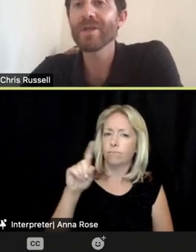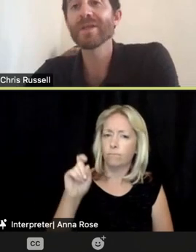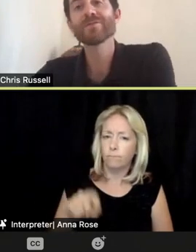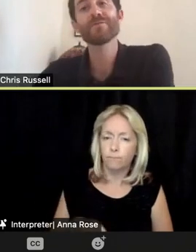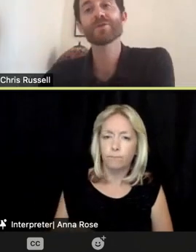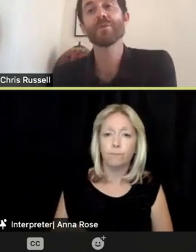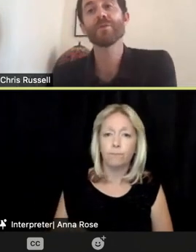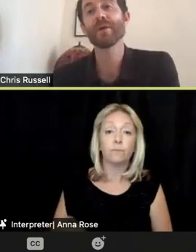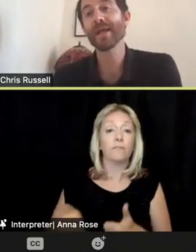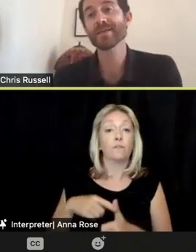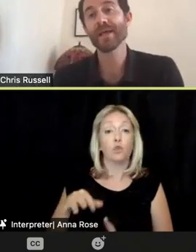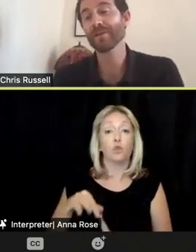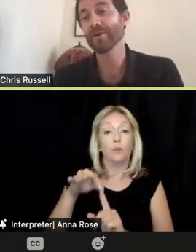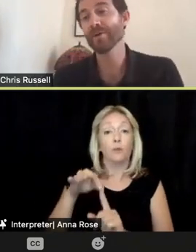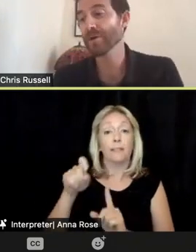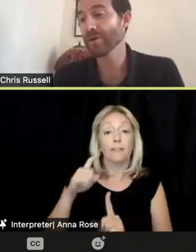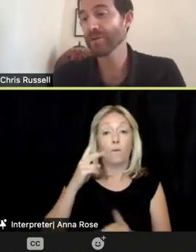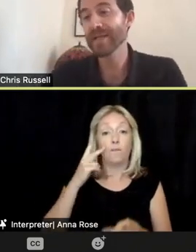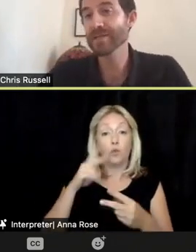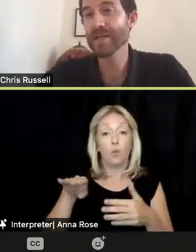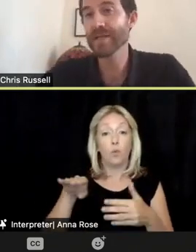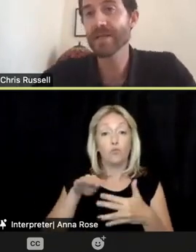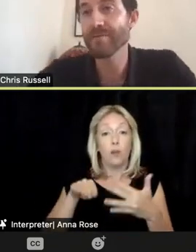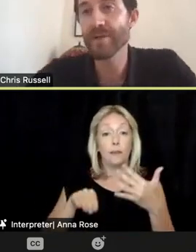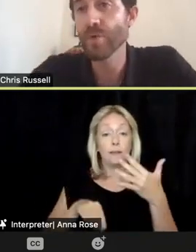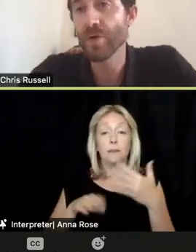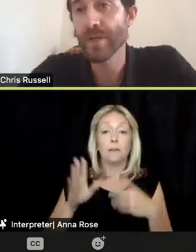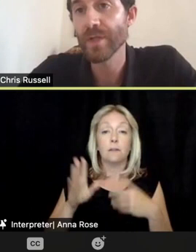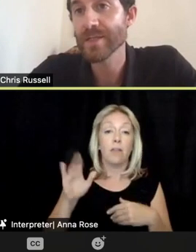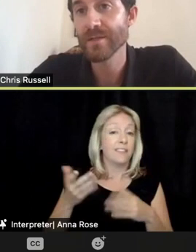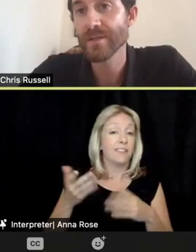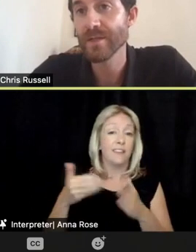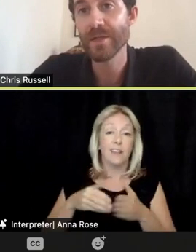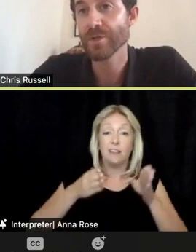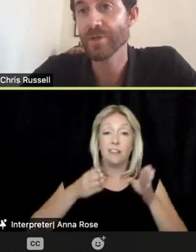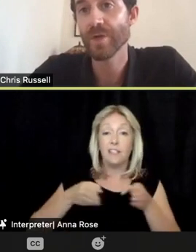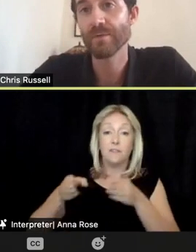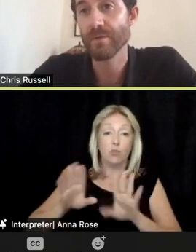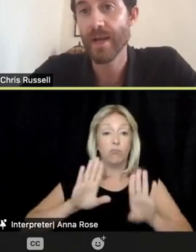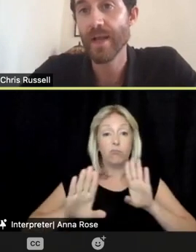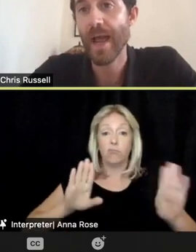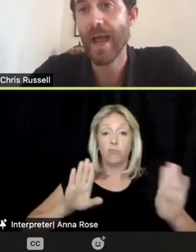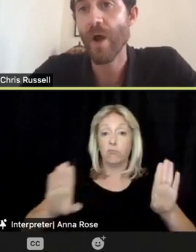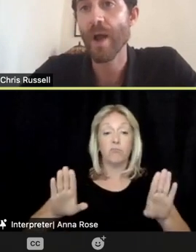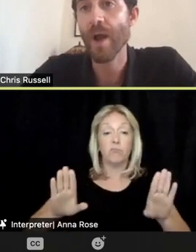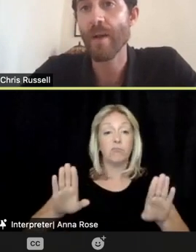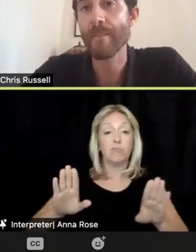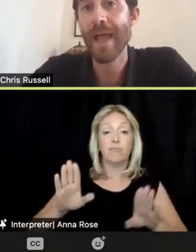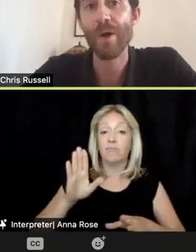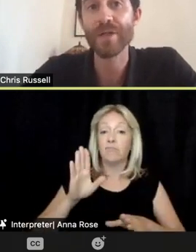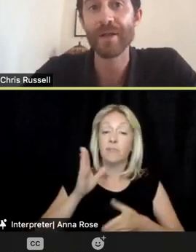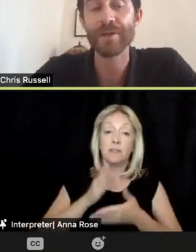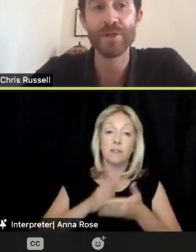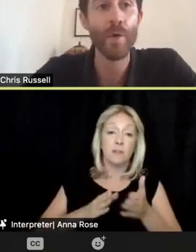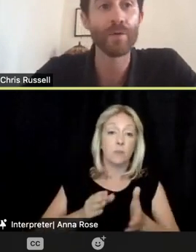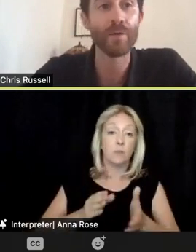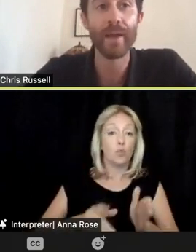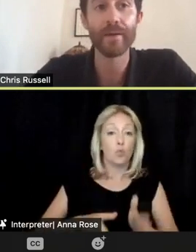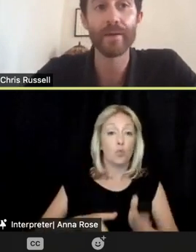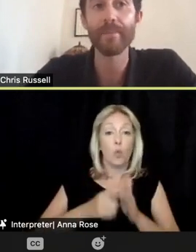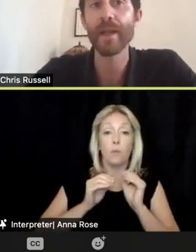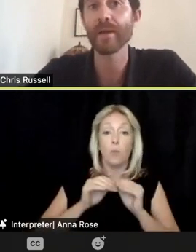Well, the unique needs for visual breaks, like that's individual, that's to each student, right? How a child